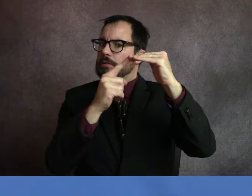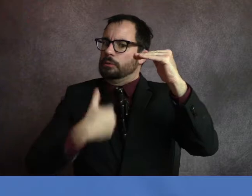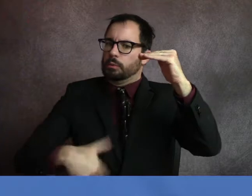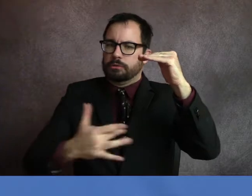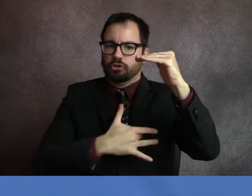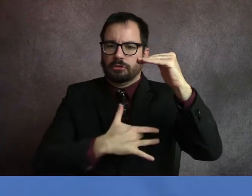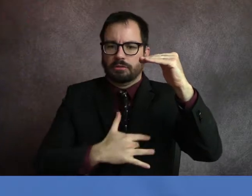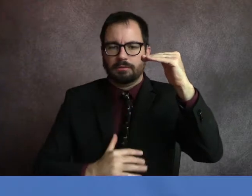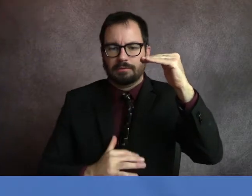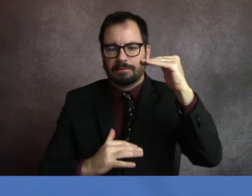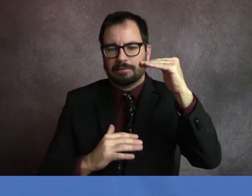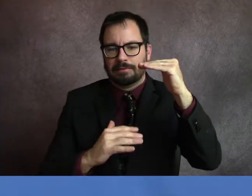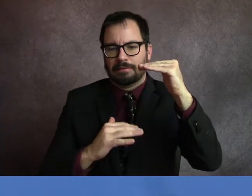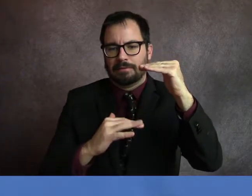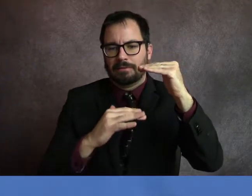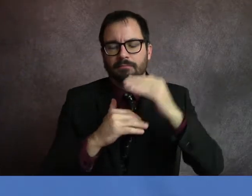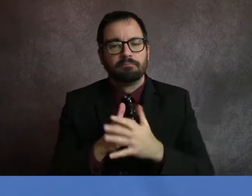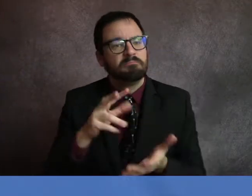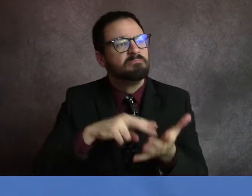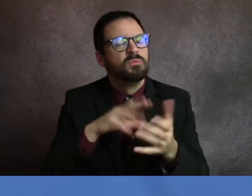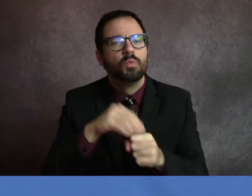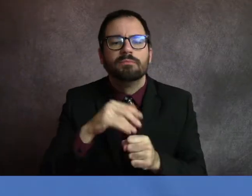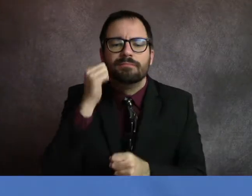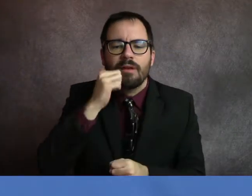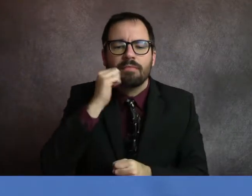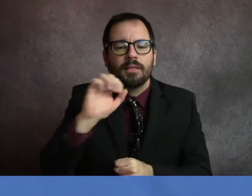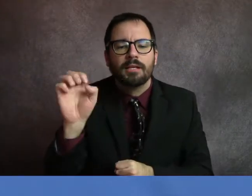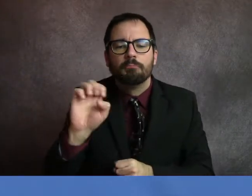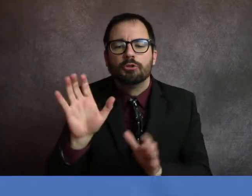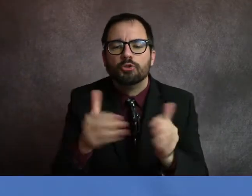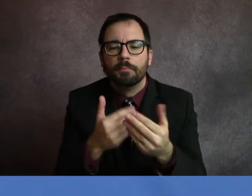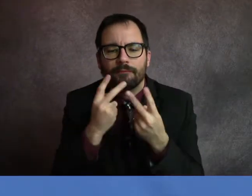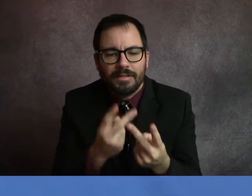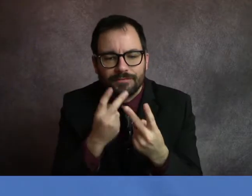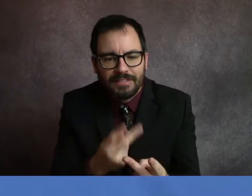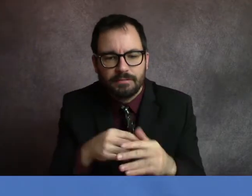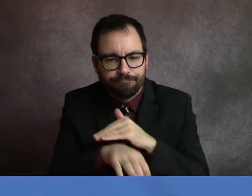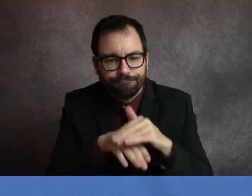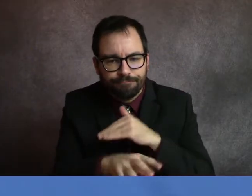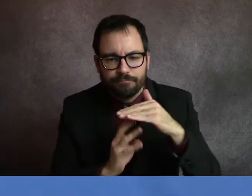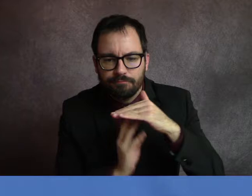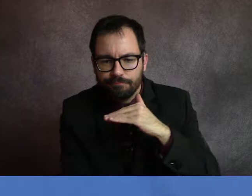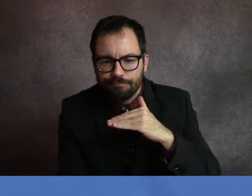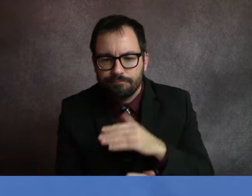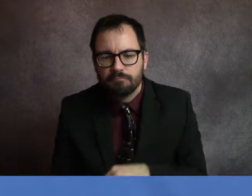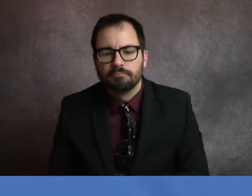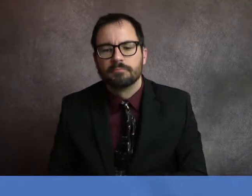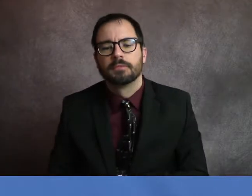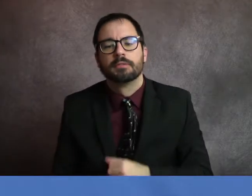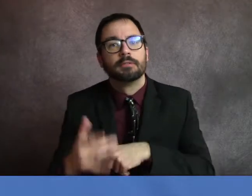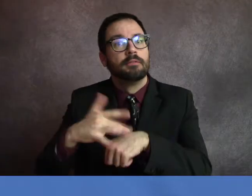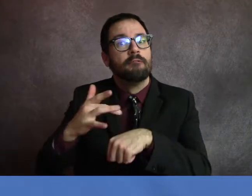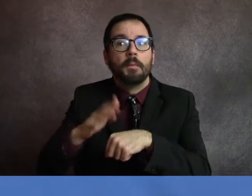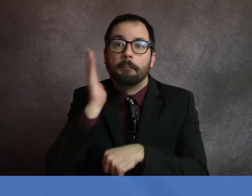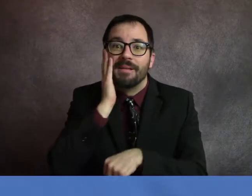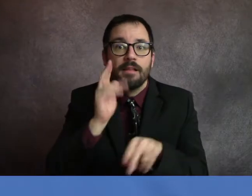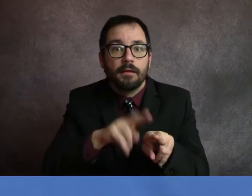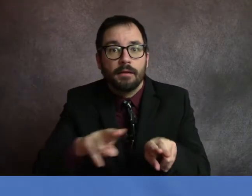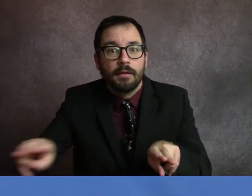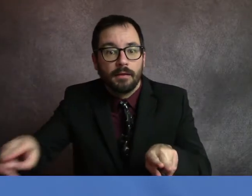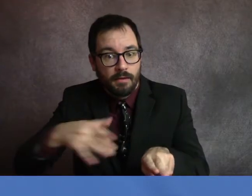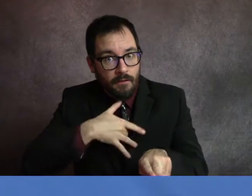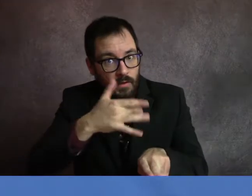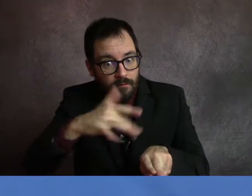COVID-19, the ability of adult medicine and surgical beds, the availability of adult medical and surgical